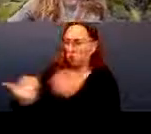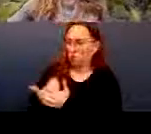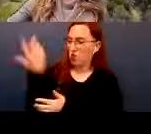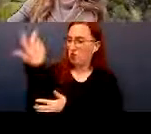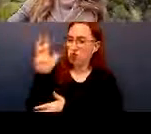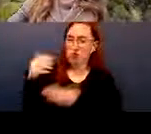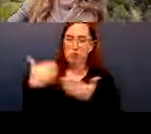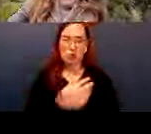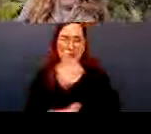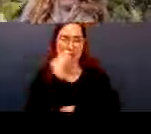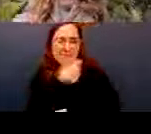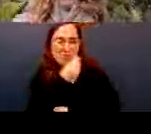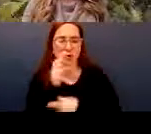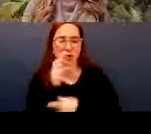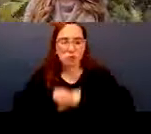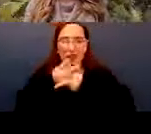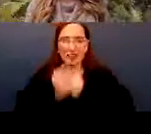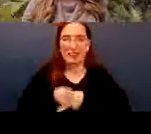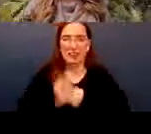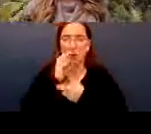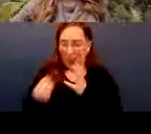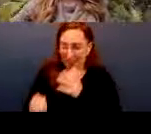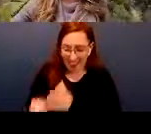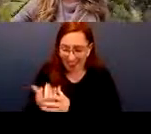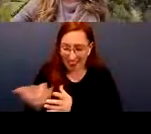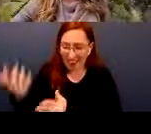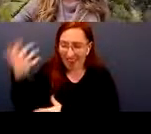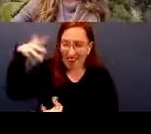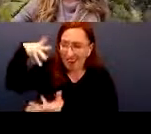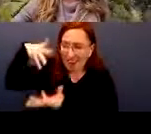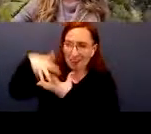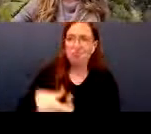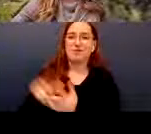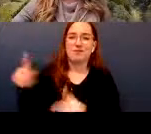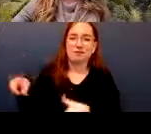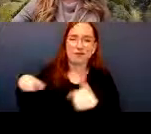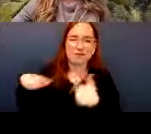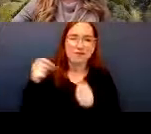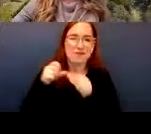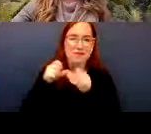grow to become the next generation's heritage trees.